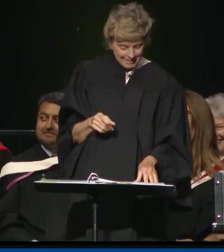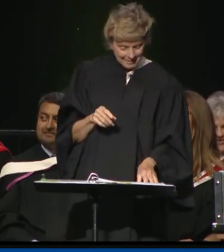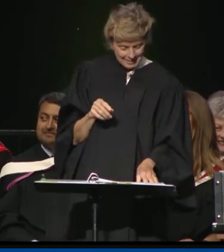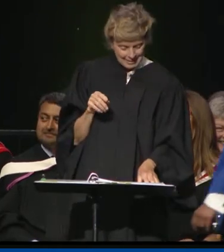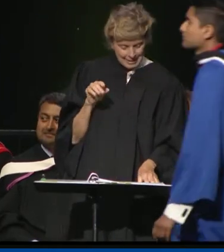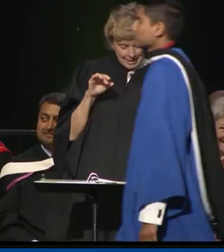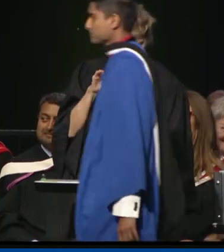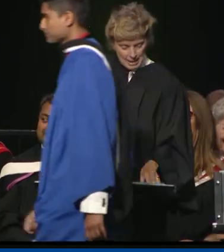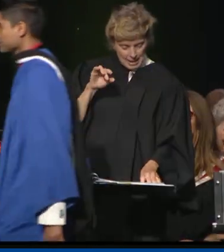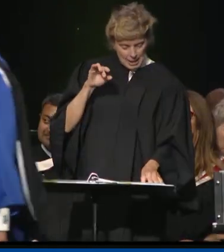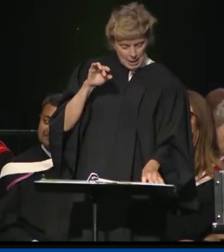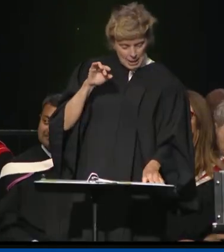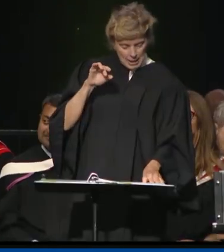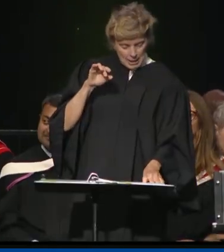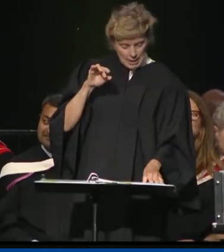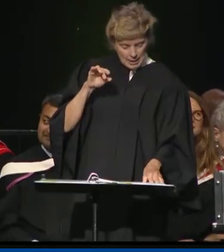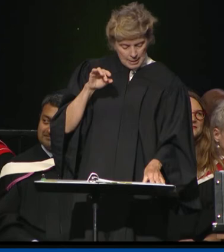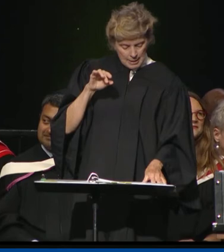Chirag Gina.